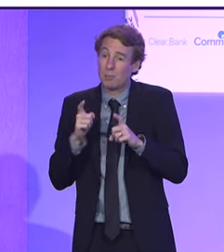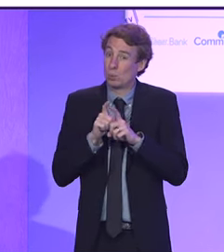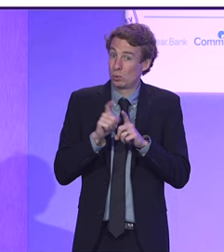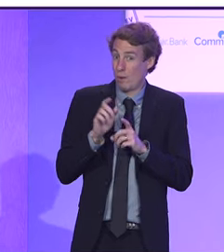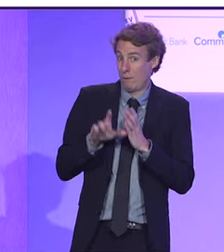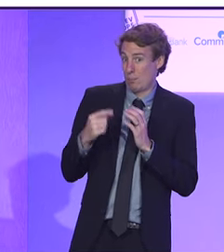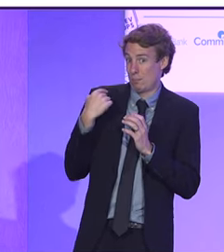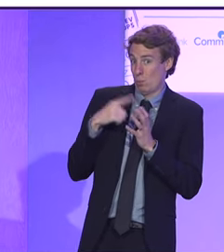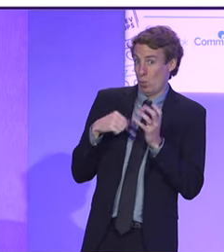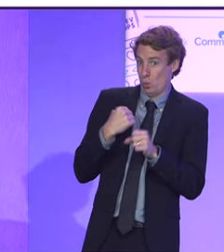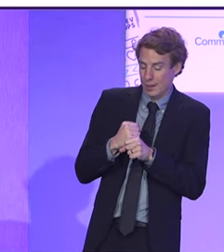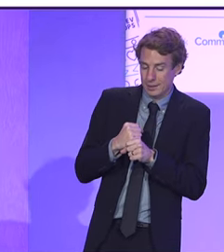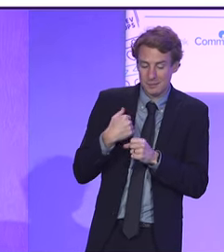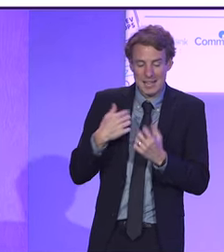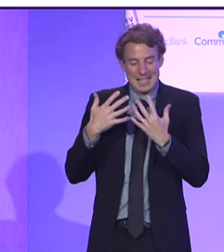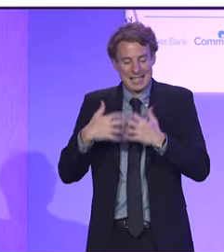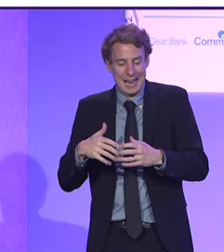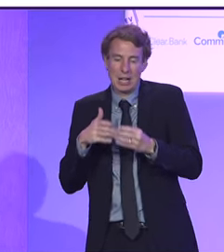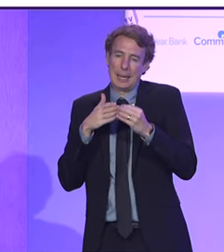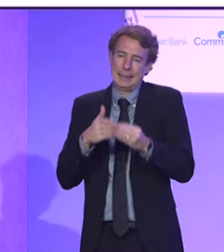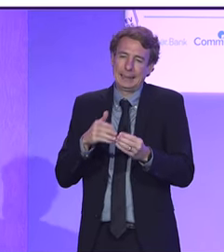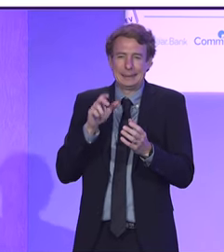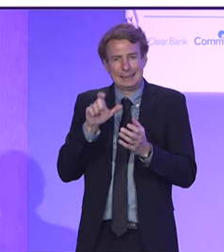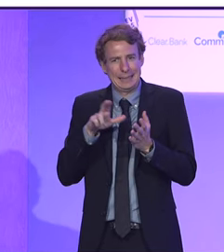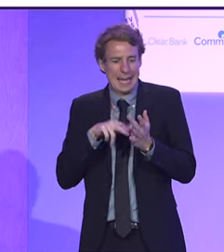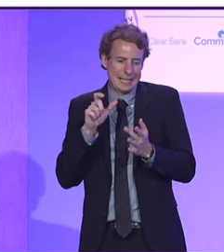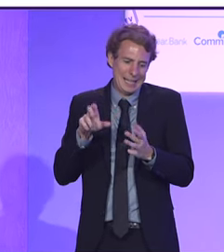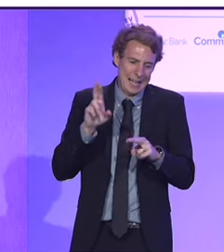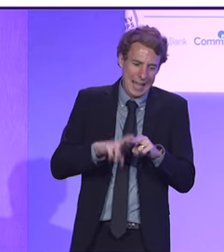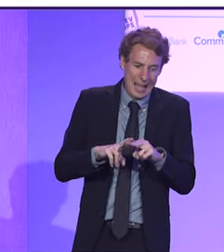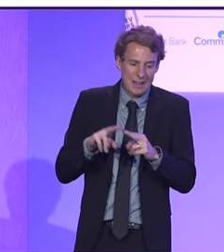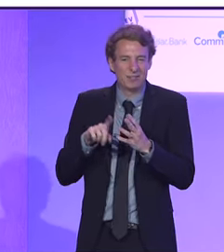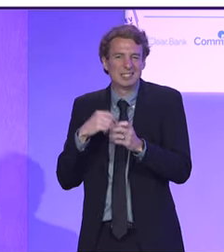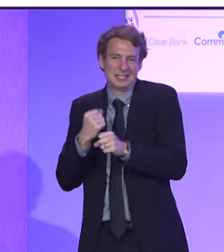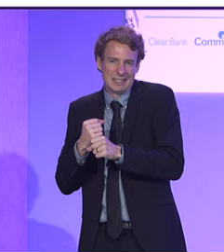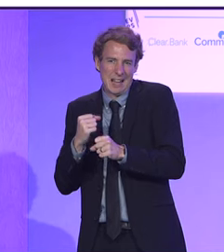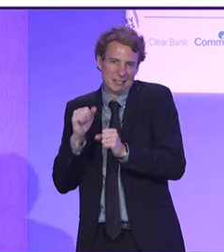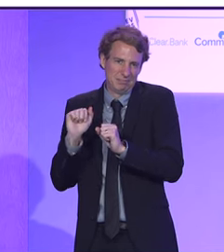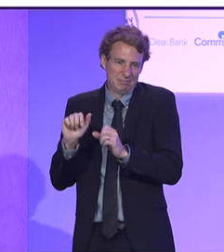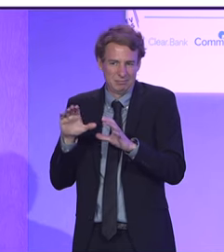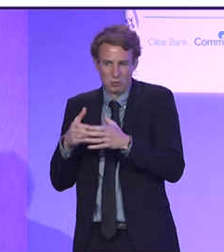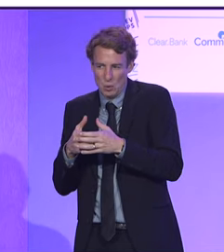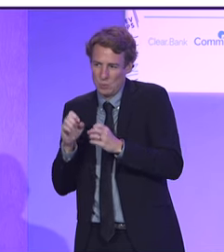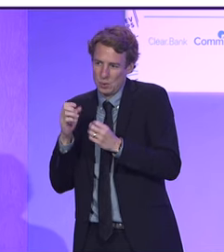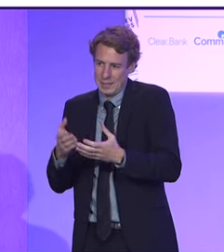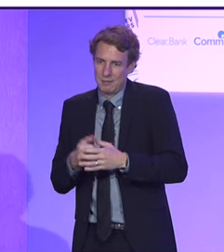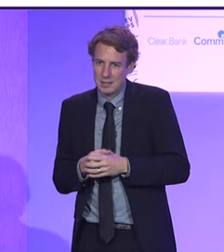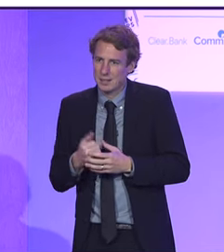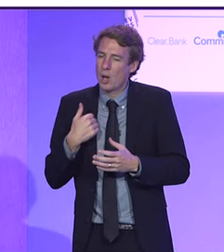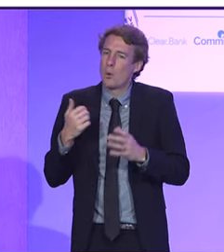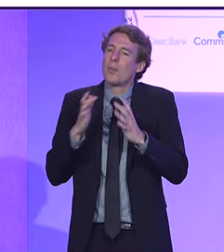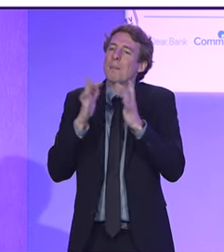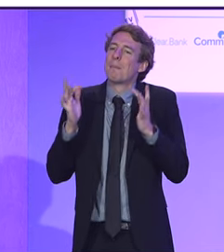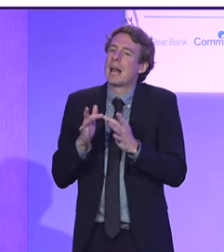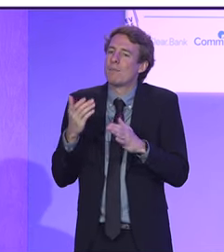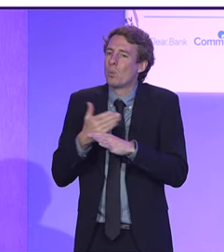CNCF's technical advisory group on cloud native app delivery, of which one of our working groups is the platforms working group that